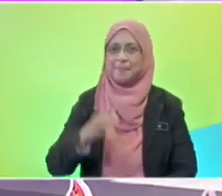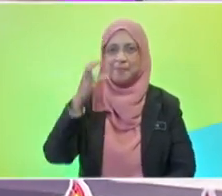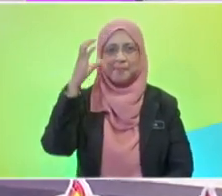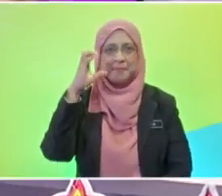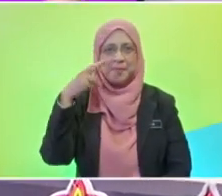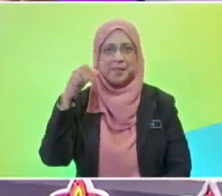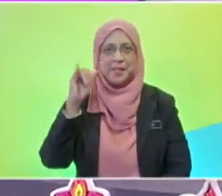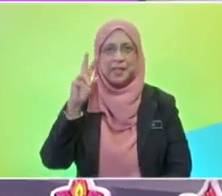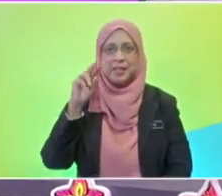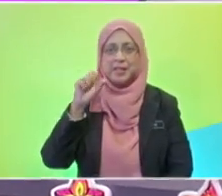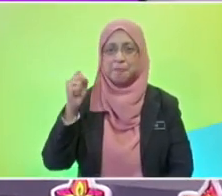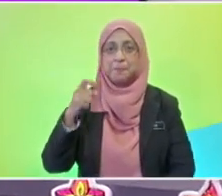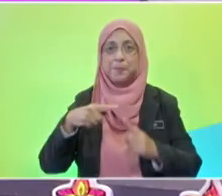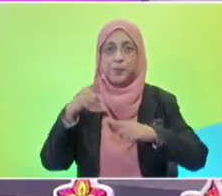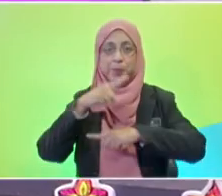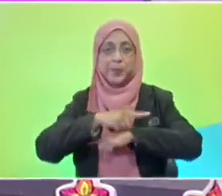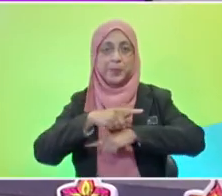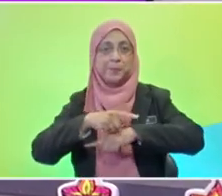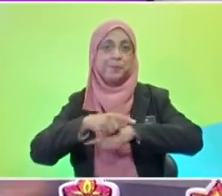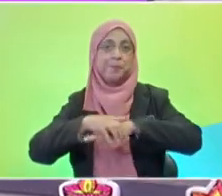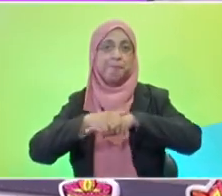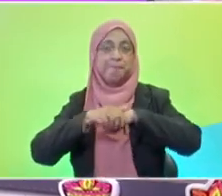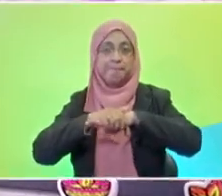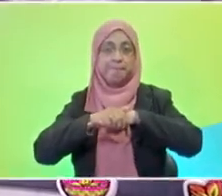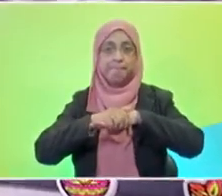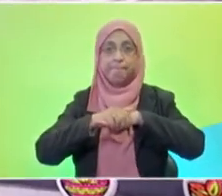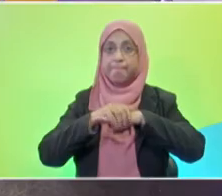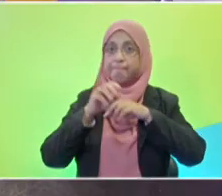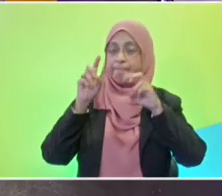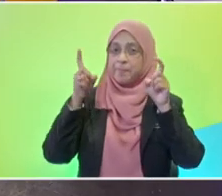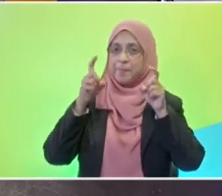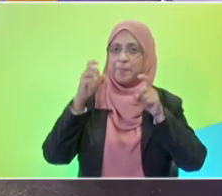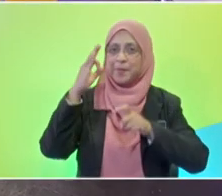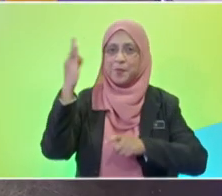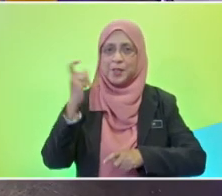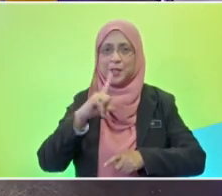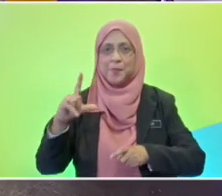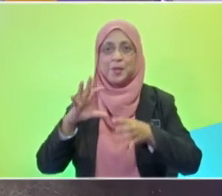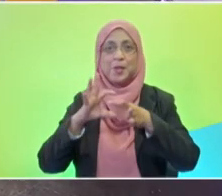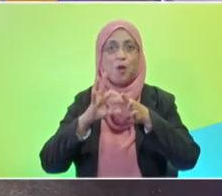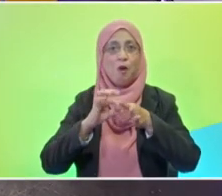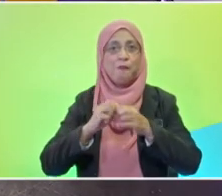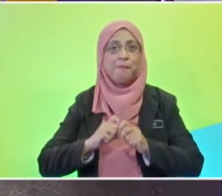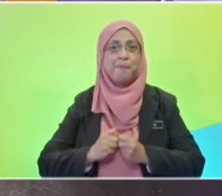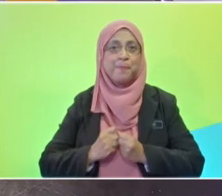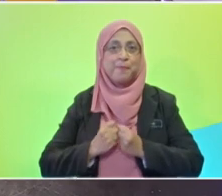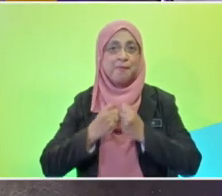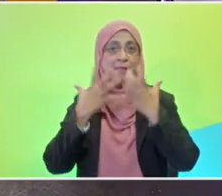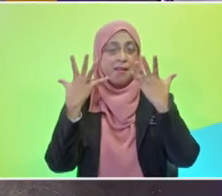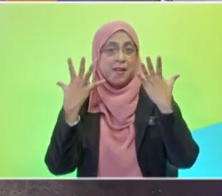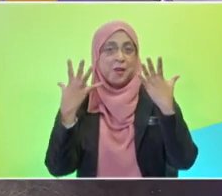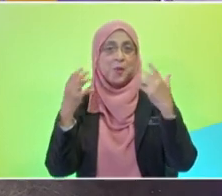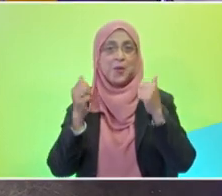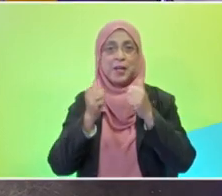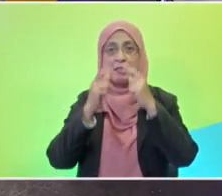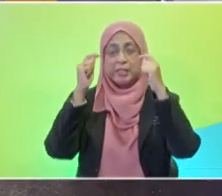today we are learning Bahasa Inggeris on the topic of Festival of Lights. And I'm here together with Teacher